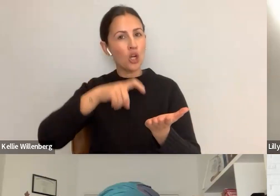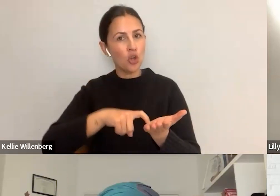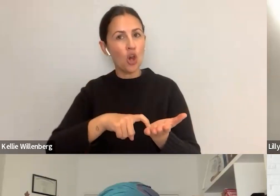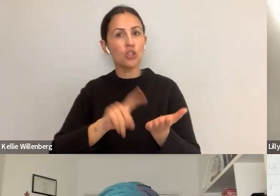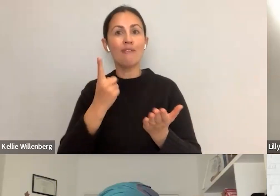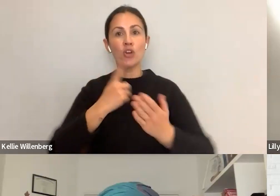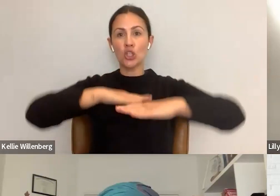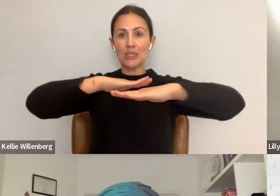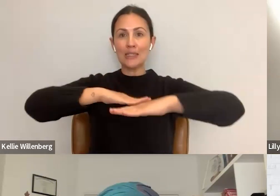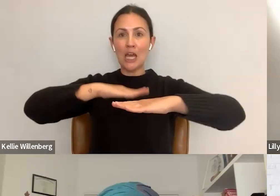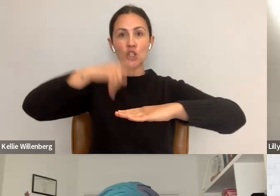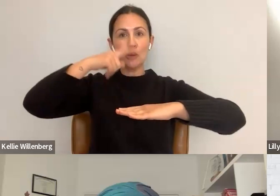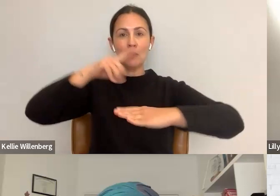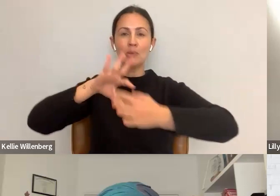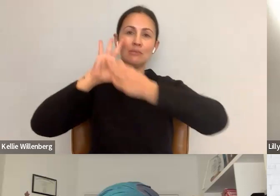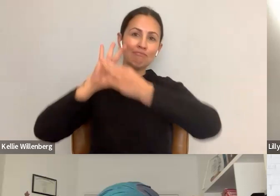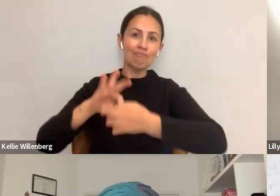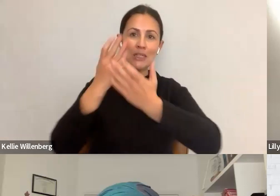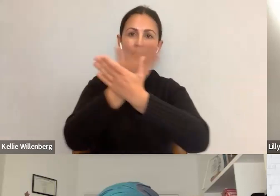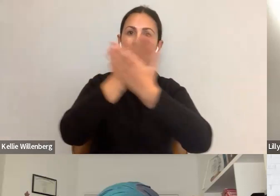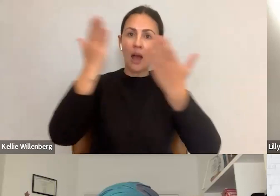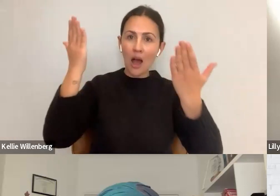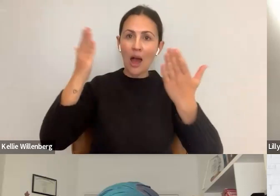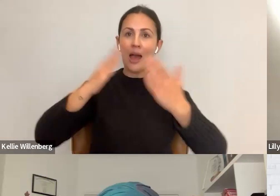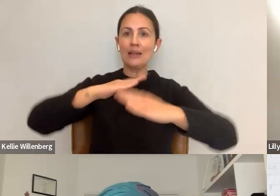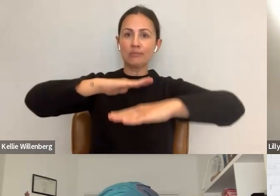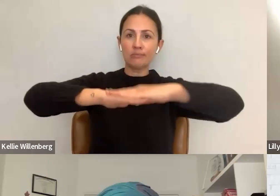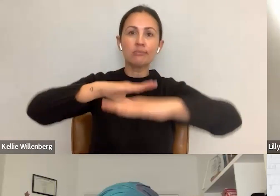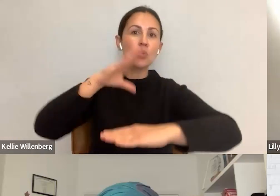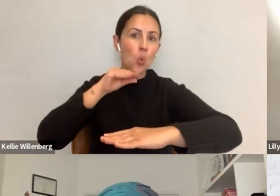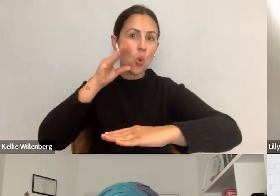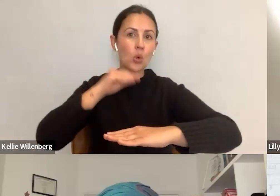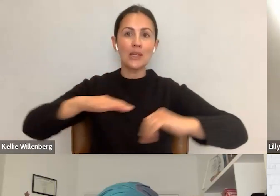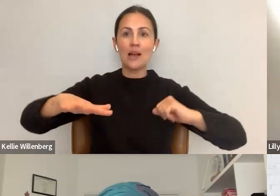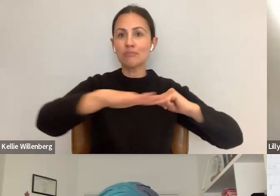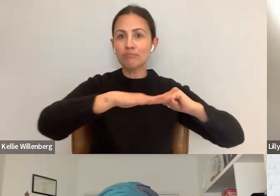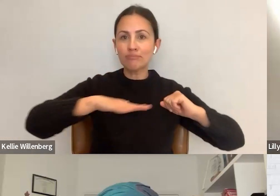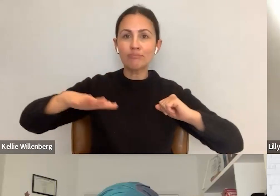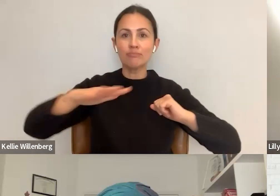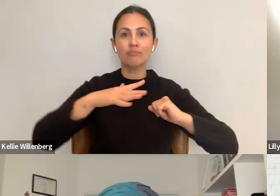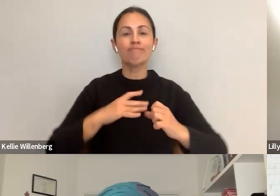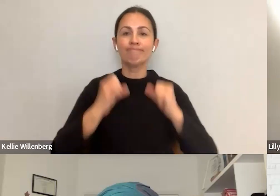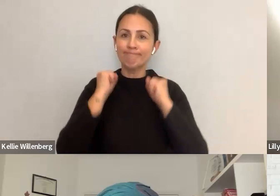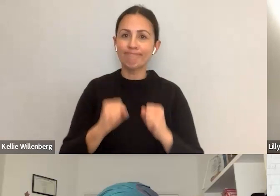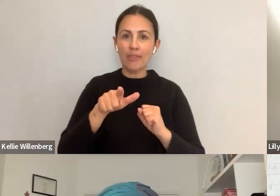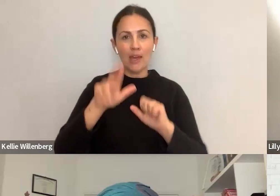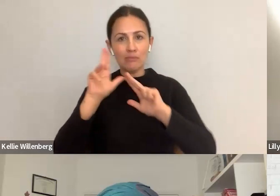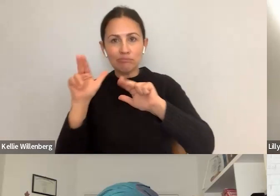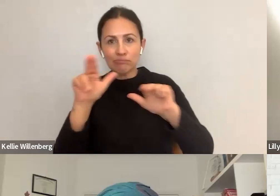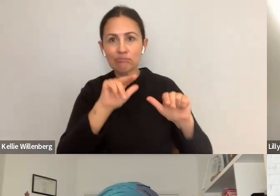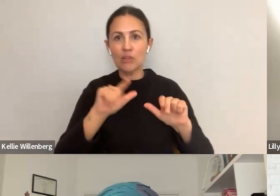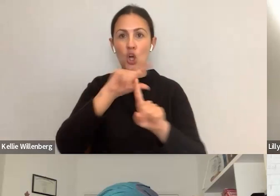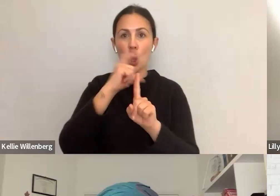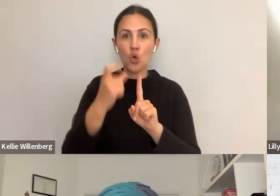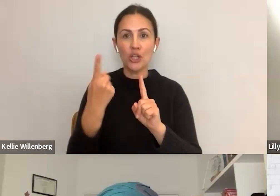connections to sky, sea and land, and the rich diversity of First Nations cultures, languages and communities. I'm joining from the